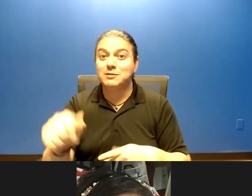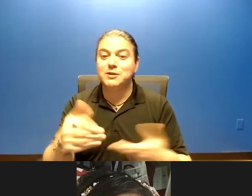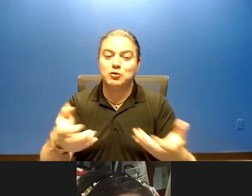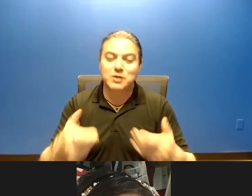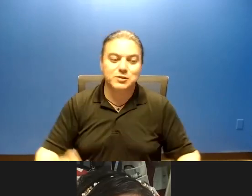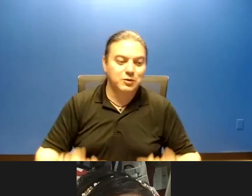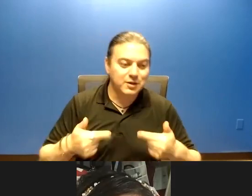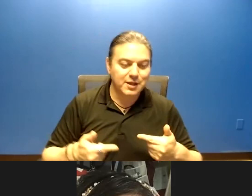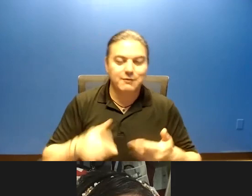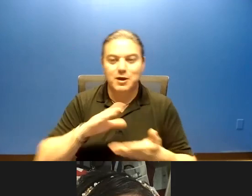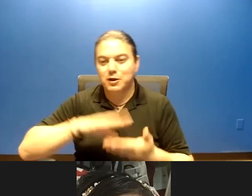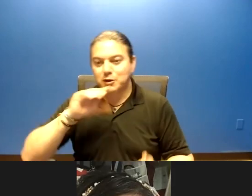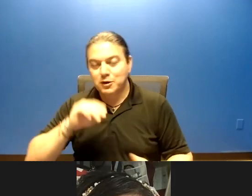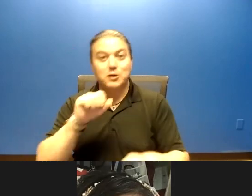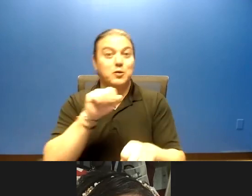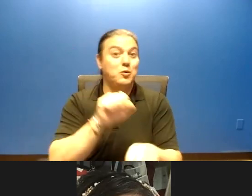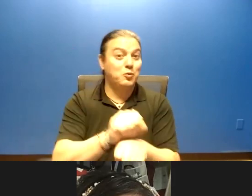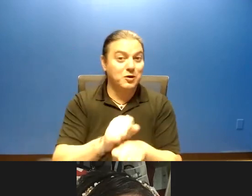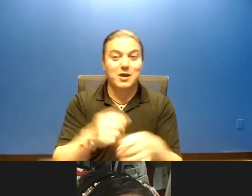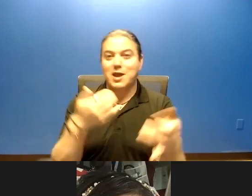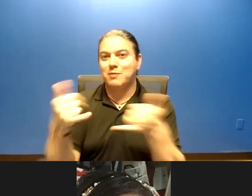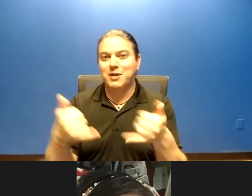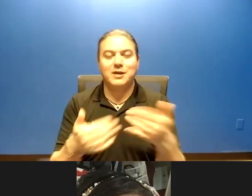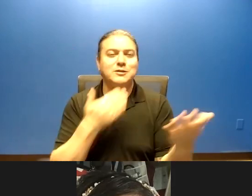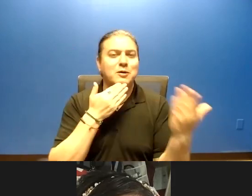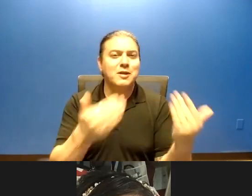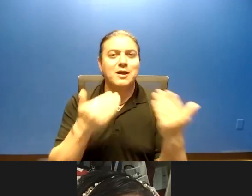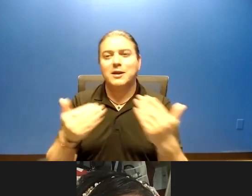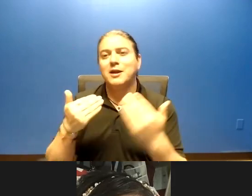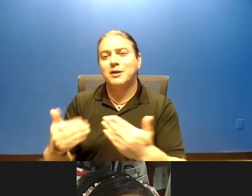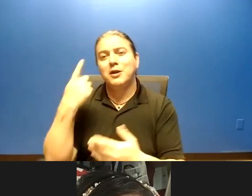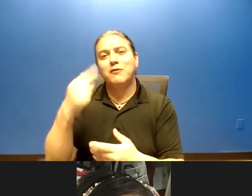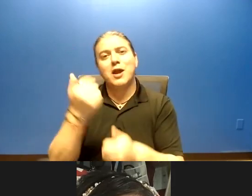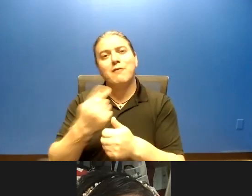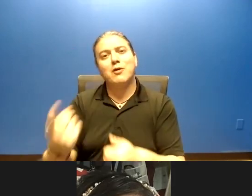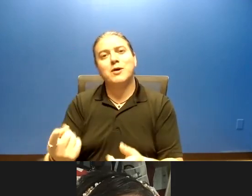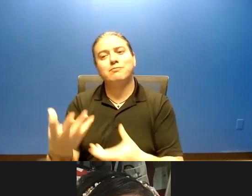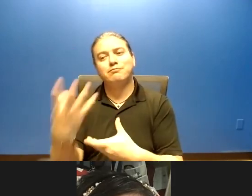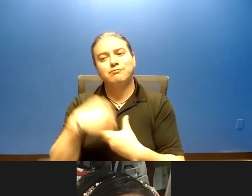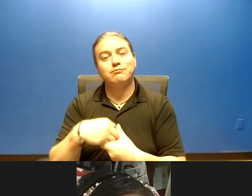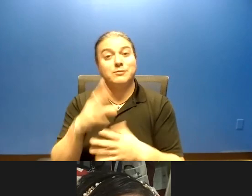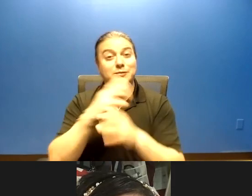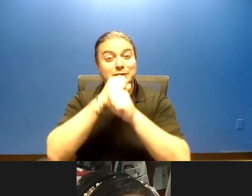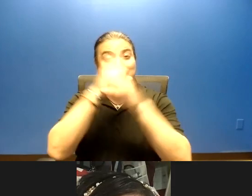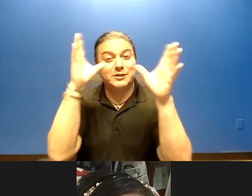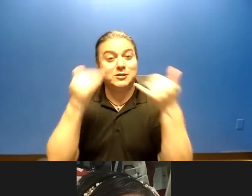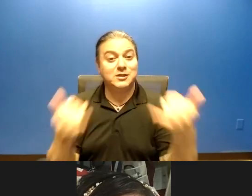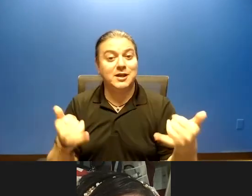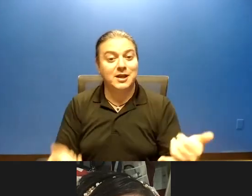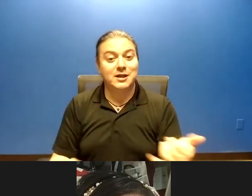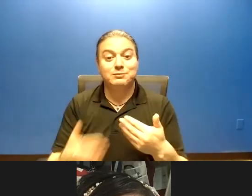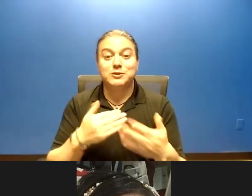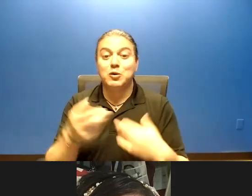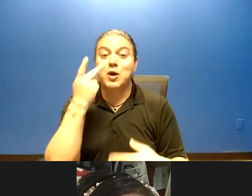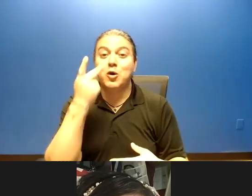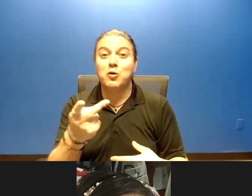learn, work, and play. And we appreciate all of y'all being a part of that vision today. So I hope we see you on the 20th.